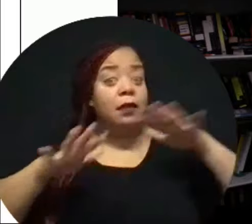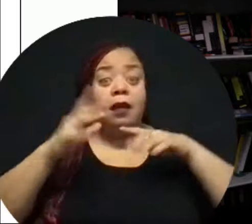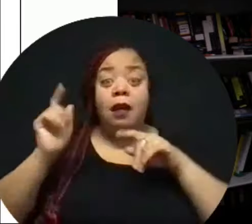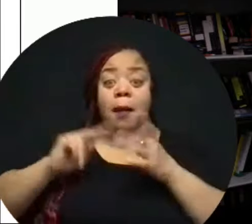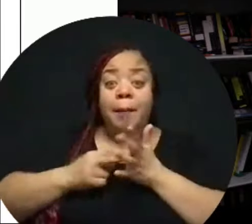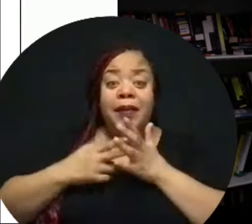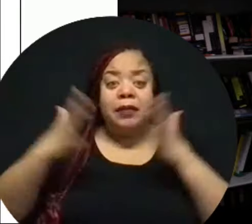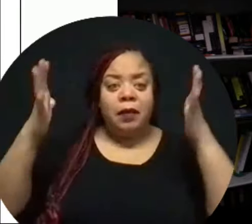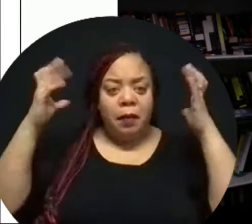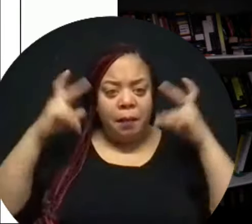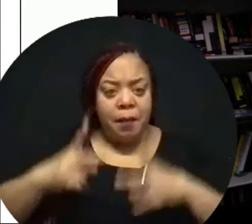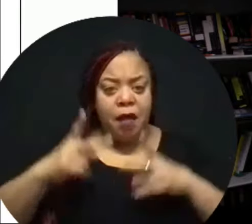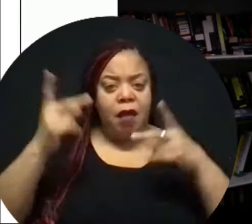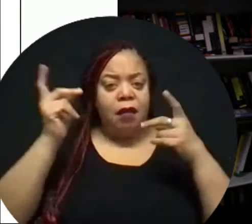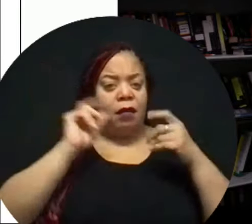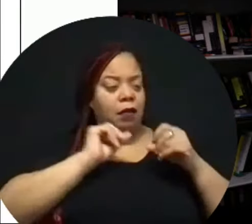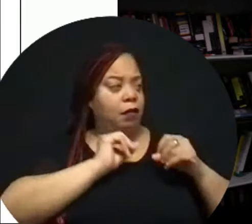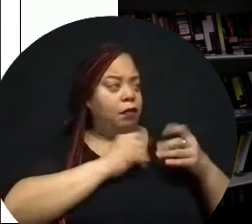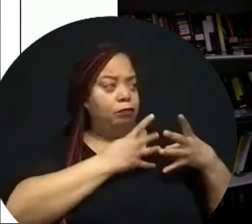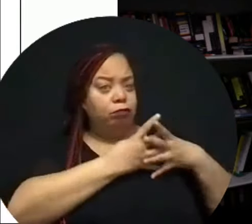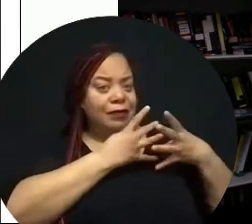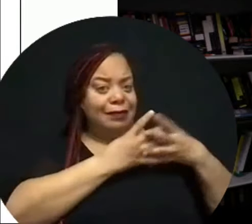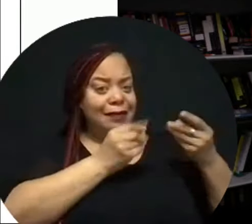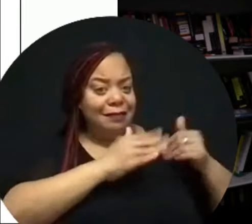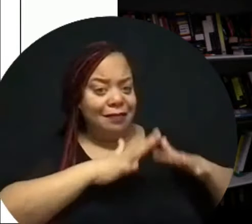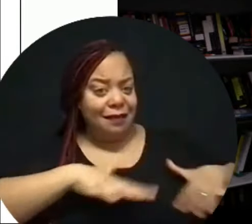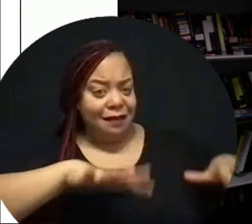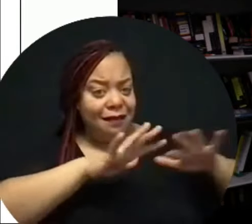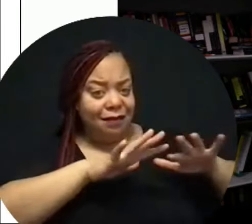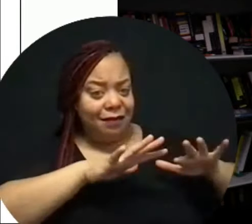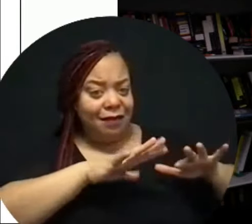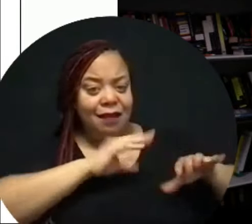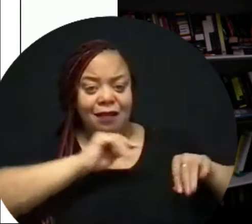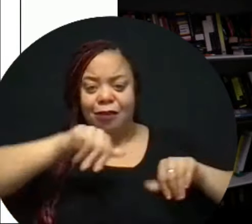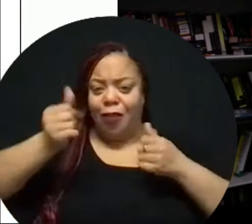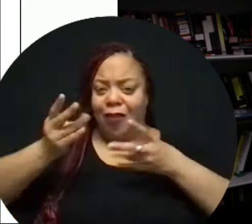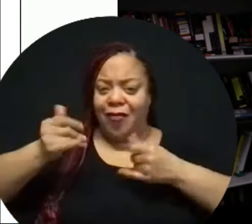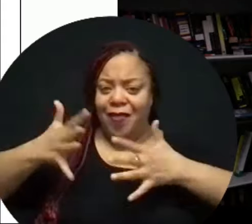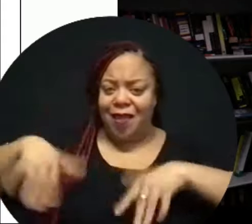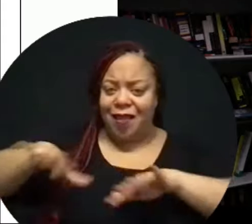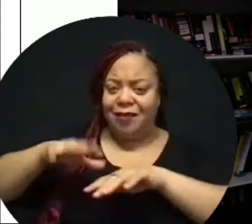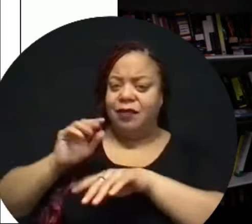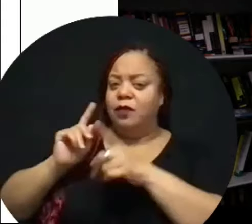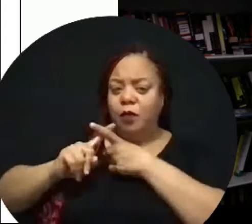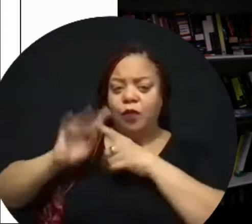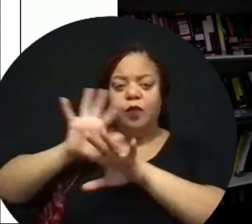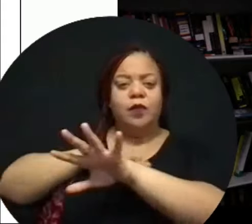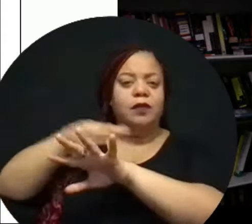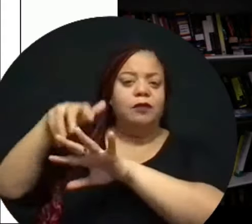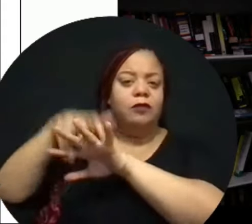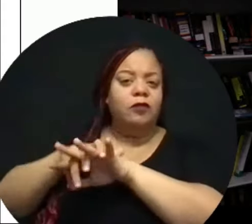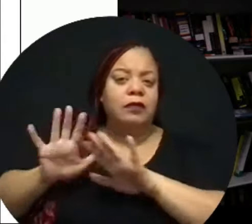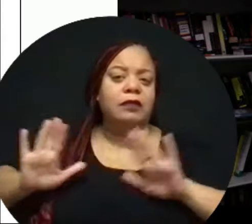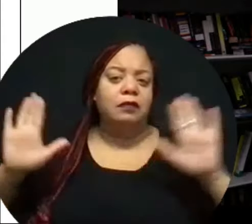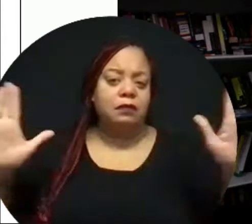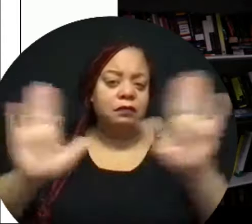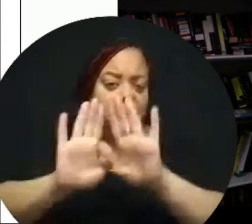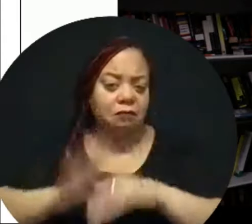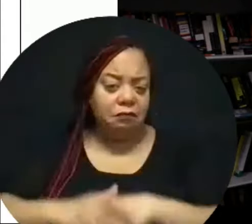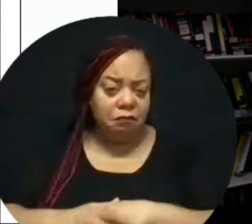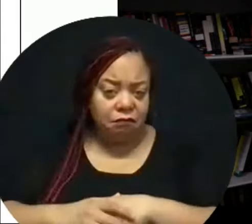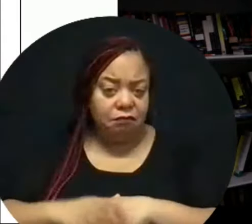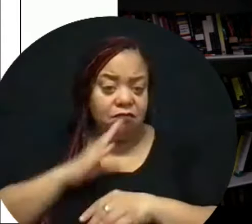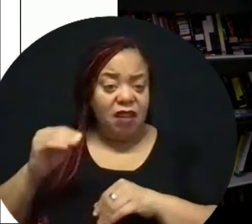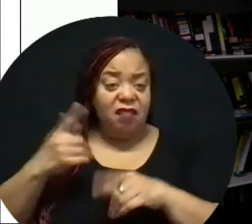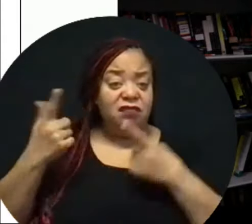of the Black Commons, the ways that Black communities in a day-to-day way create reciprocity with each other through the land and the waterscapes. That